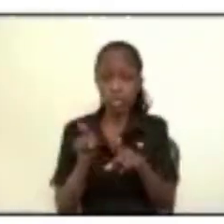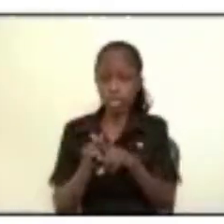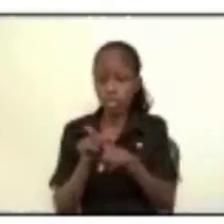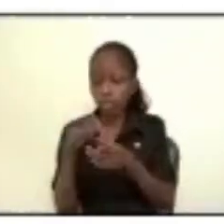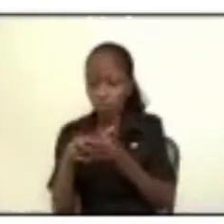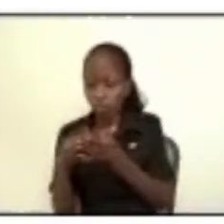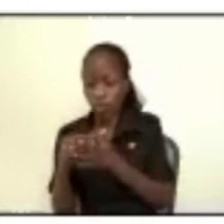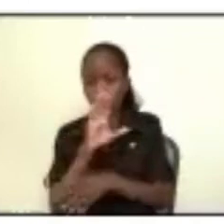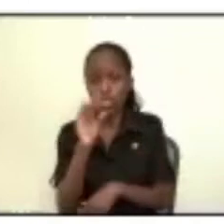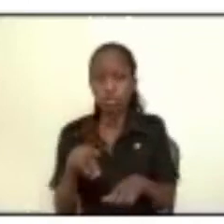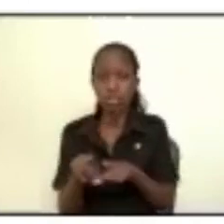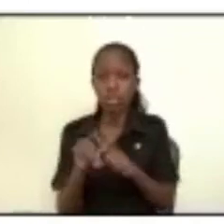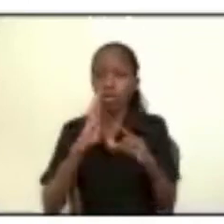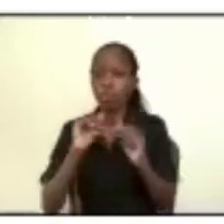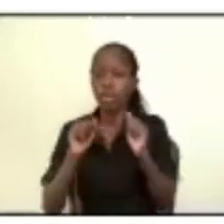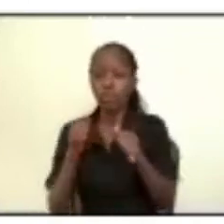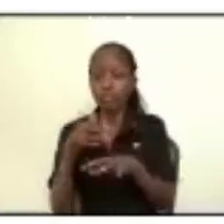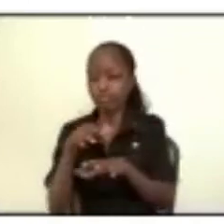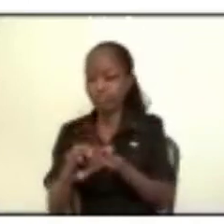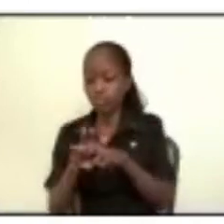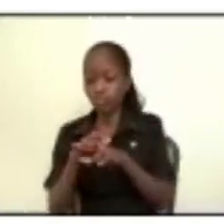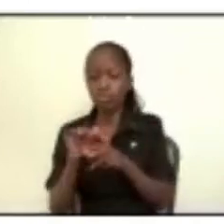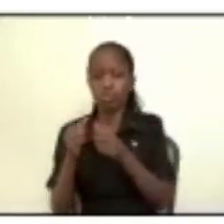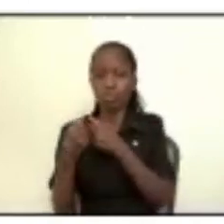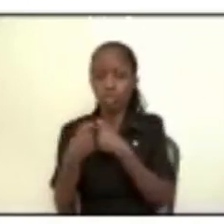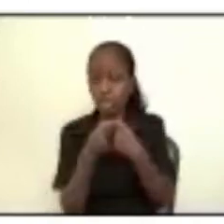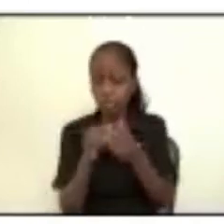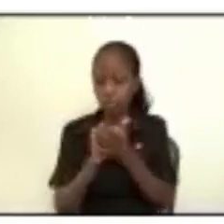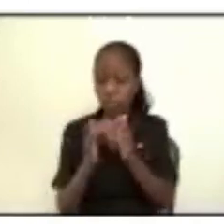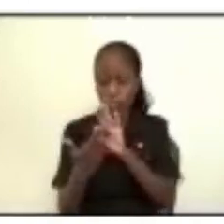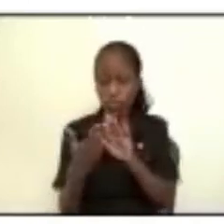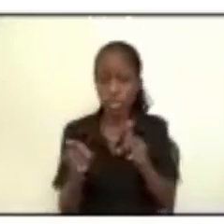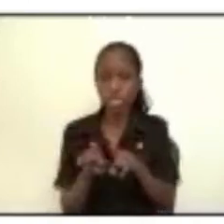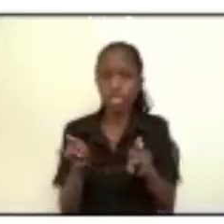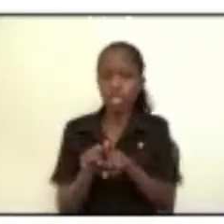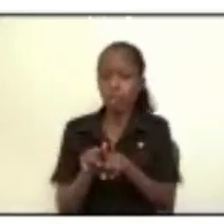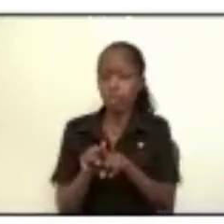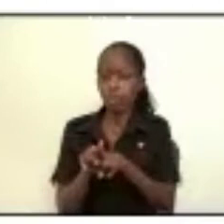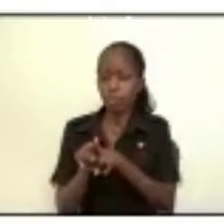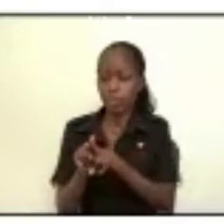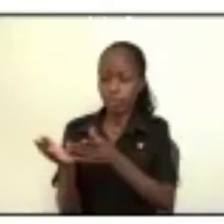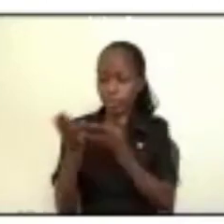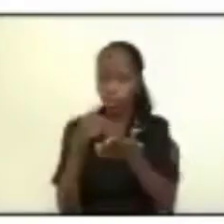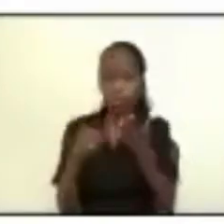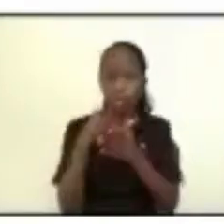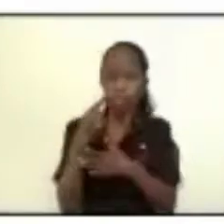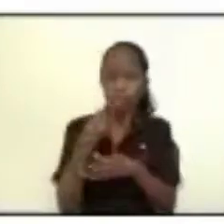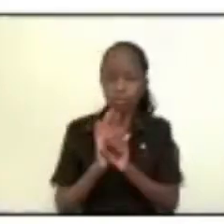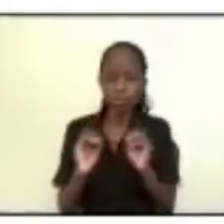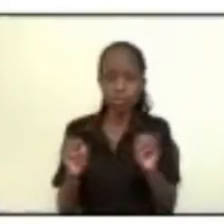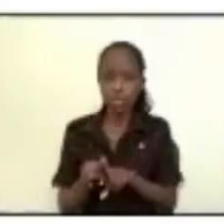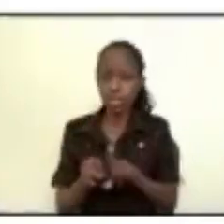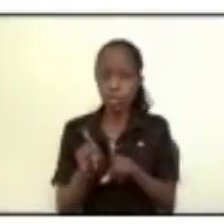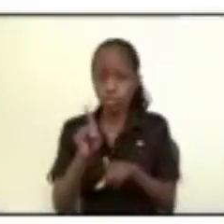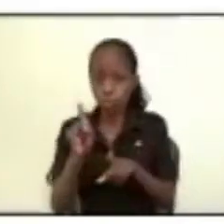in being able to adapt to all of the challenges that climate change has brought to us, but you actually haven't delivered. So are you as a journalist also